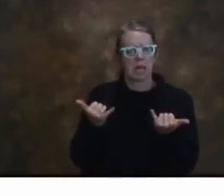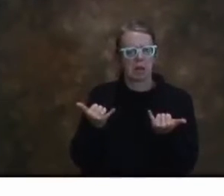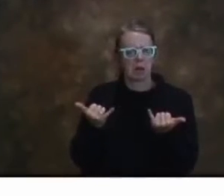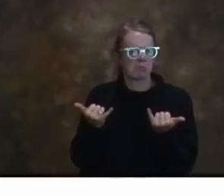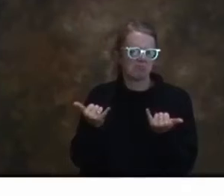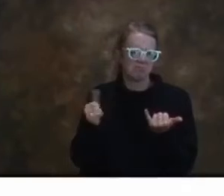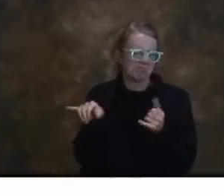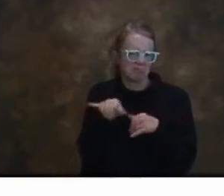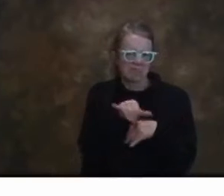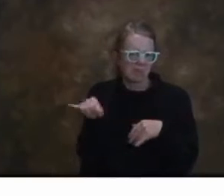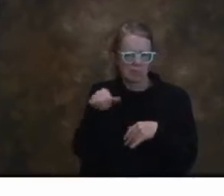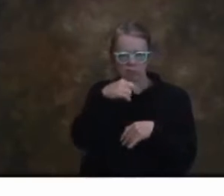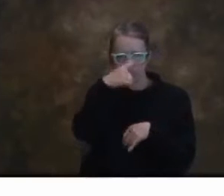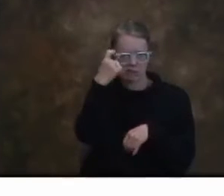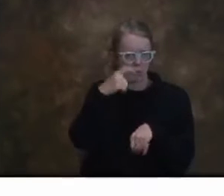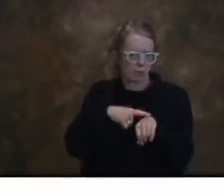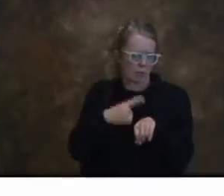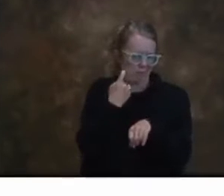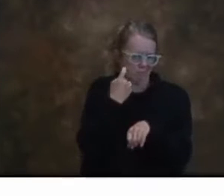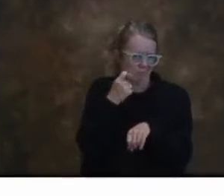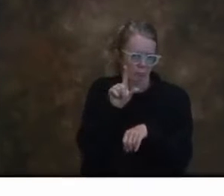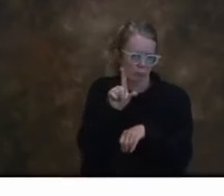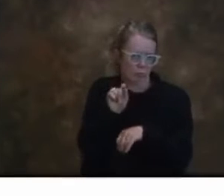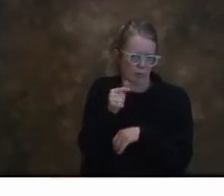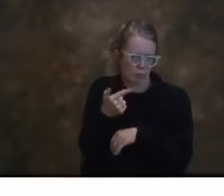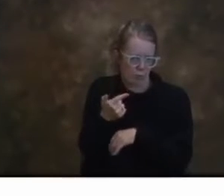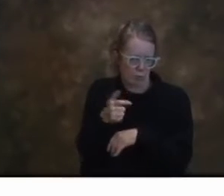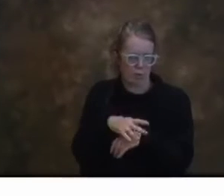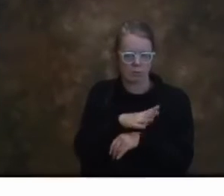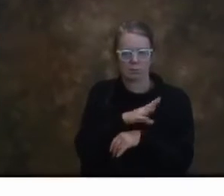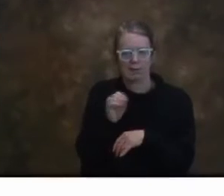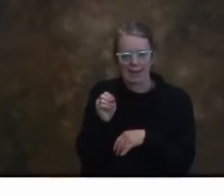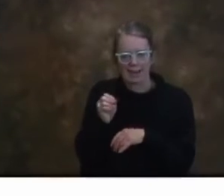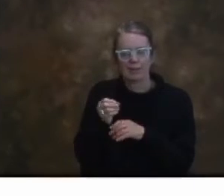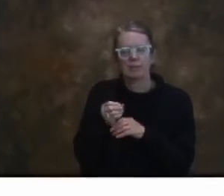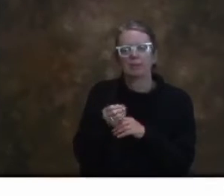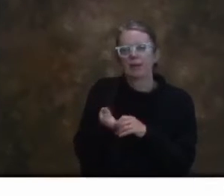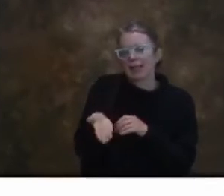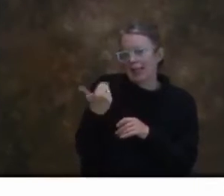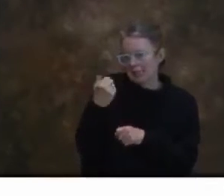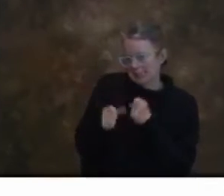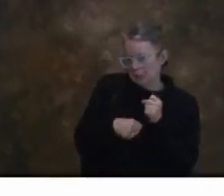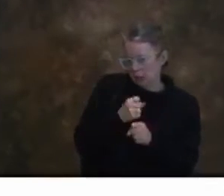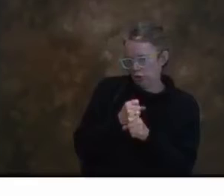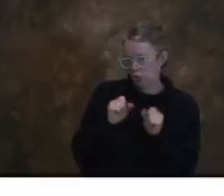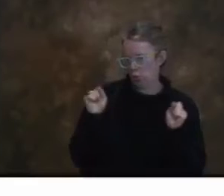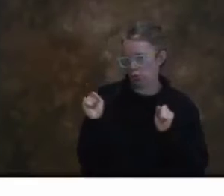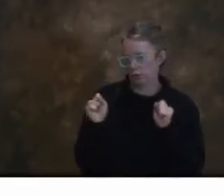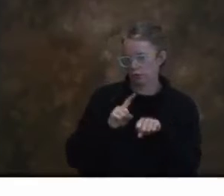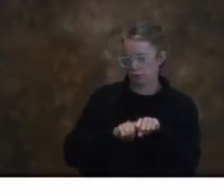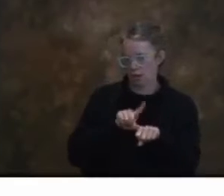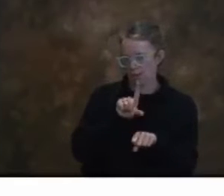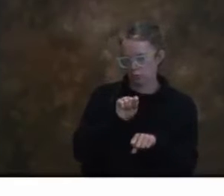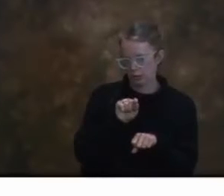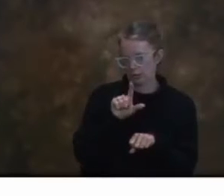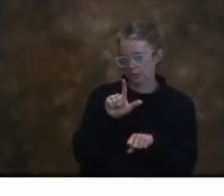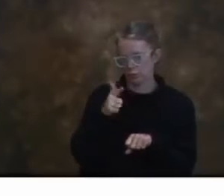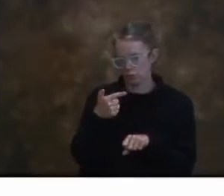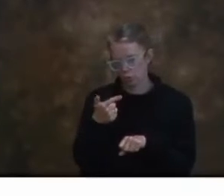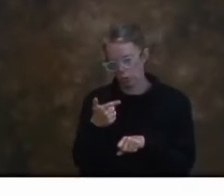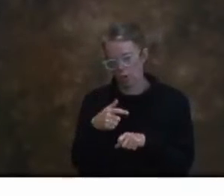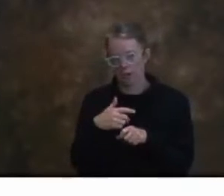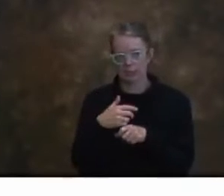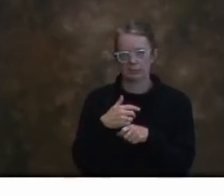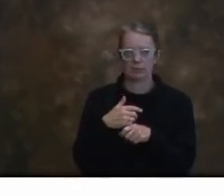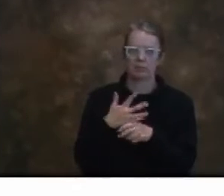the summer 2020 surge and the later stages of the winter 2020-21 surges. And again, that's with the holidays